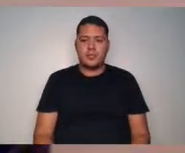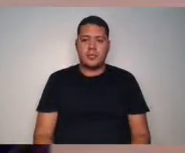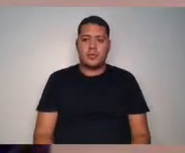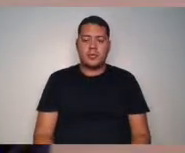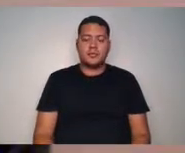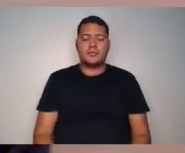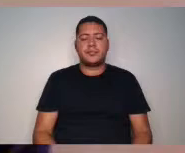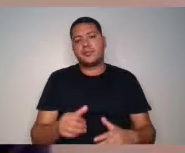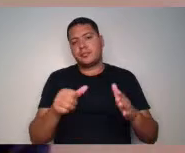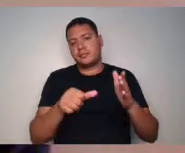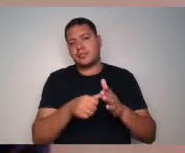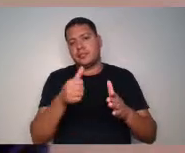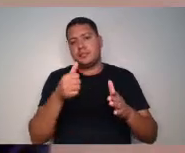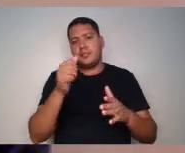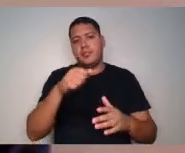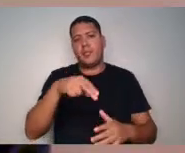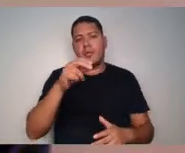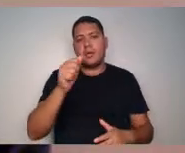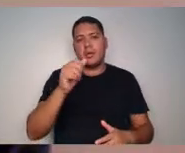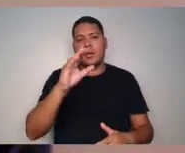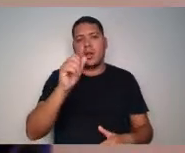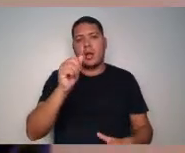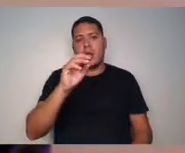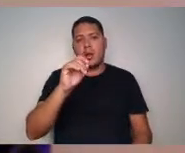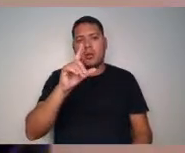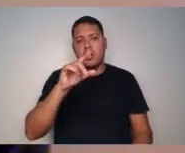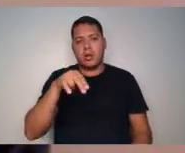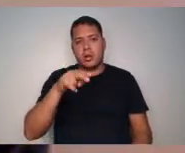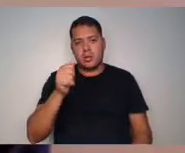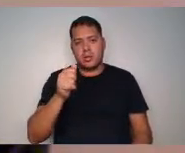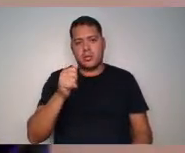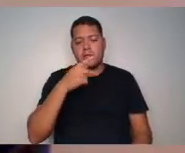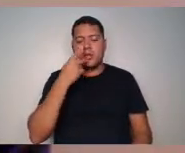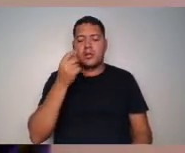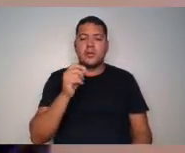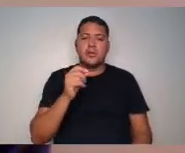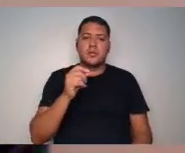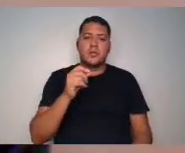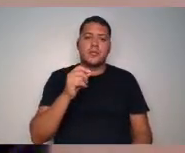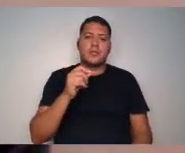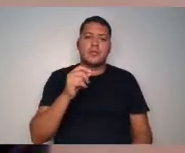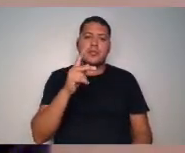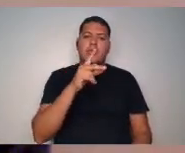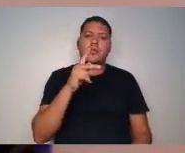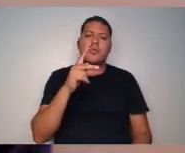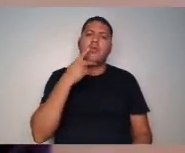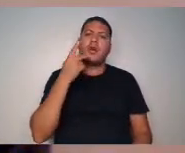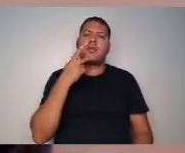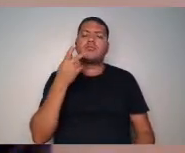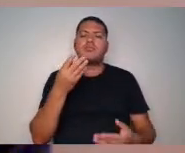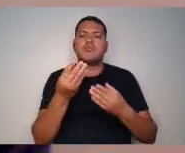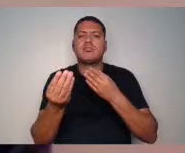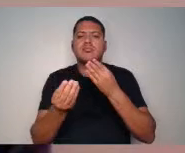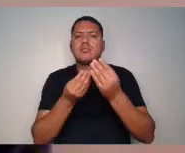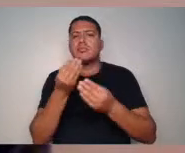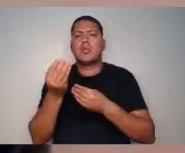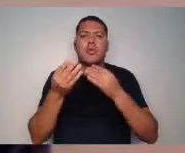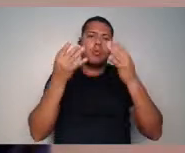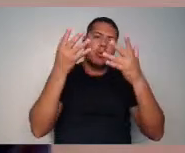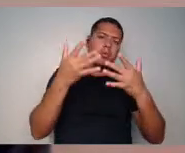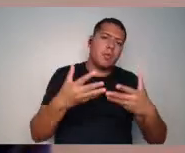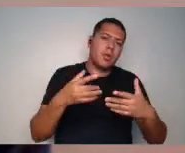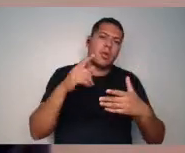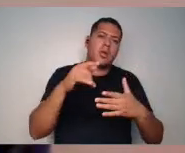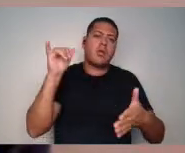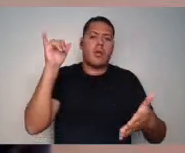First one that Dr. Carolina Pazdemi asked Professor Ana Cláudia, can you